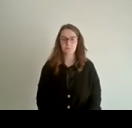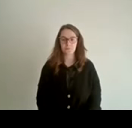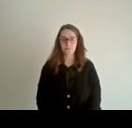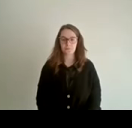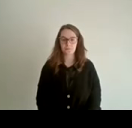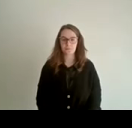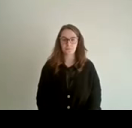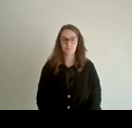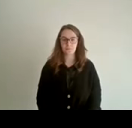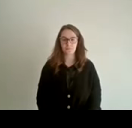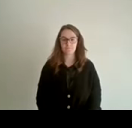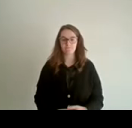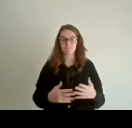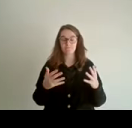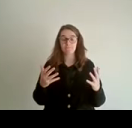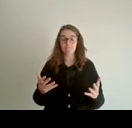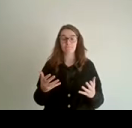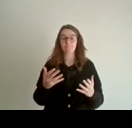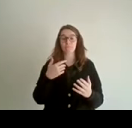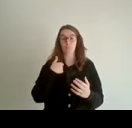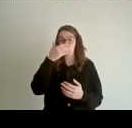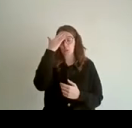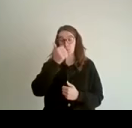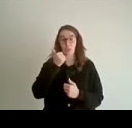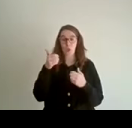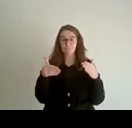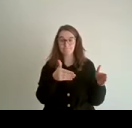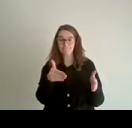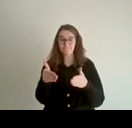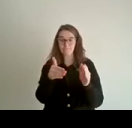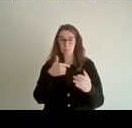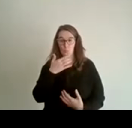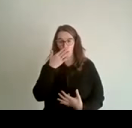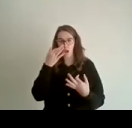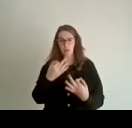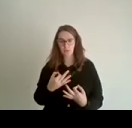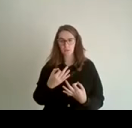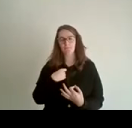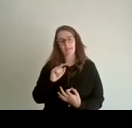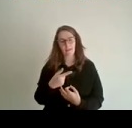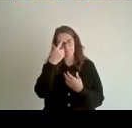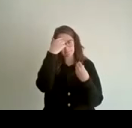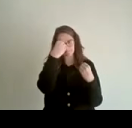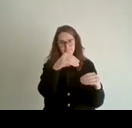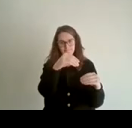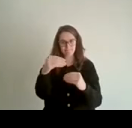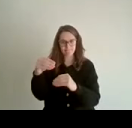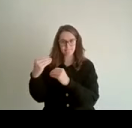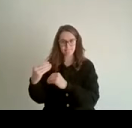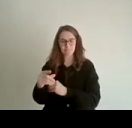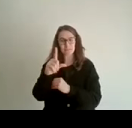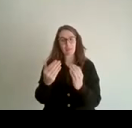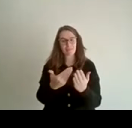So one approach I strongly believe in is to educate and make everyone aware of the underrepresented